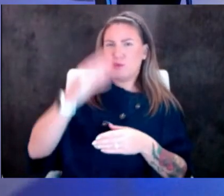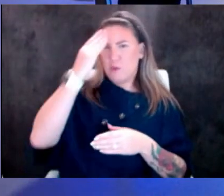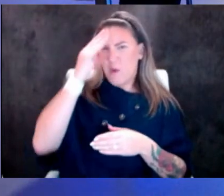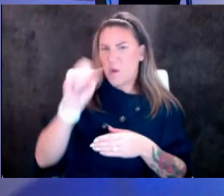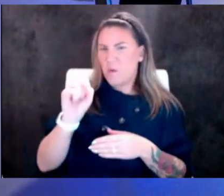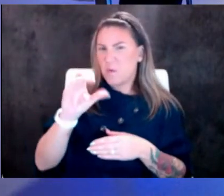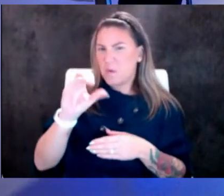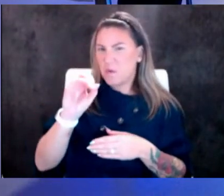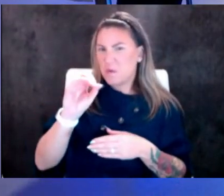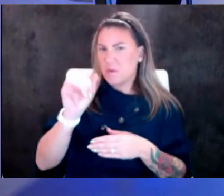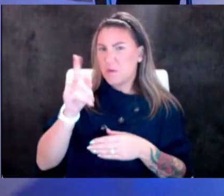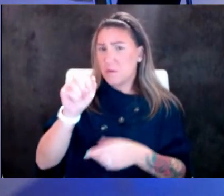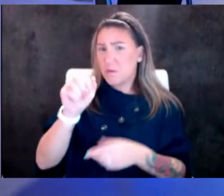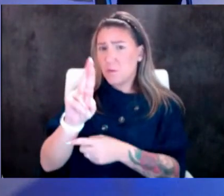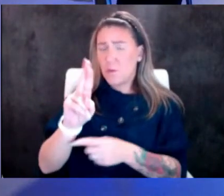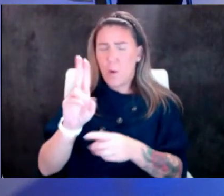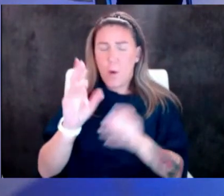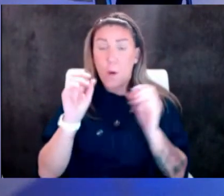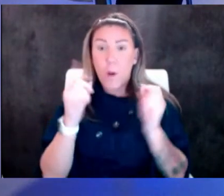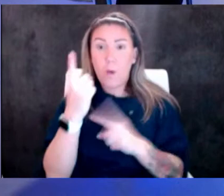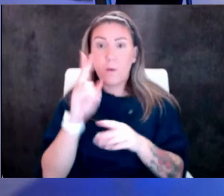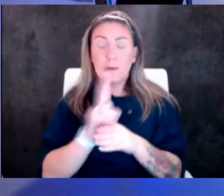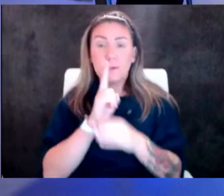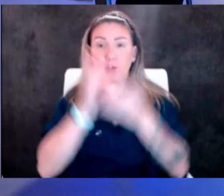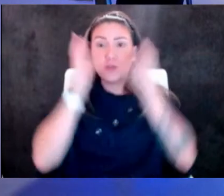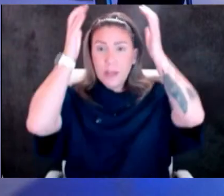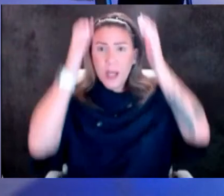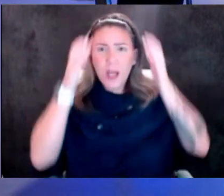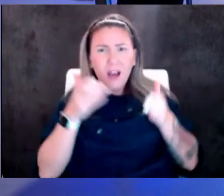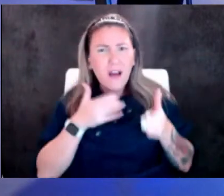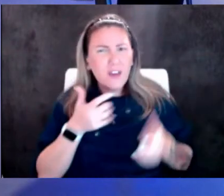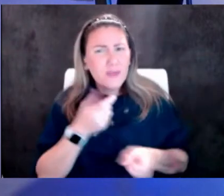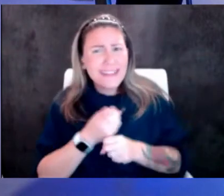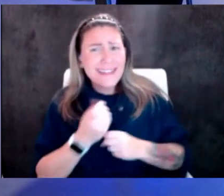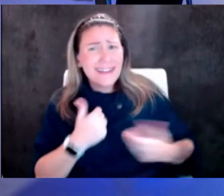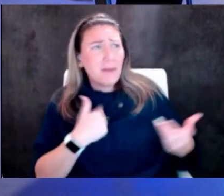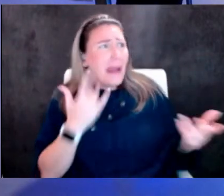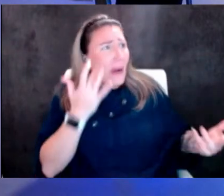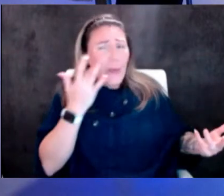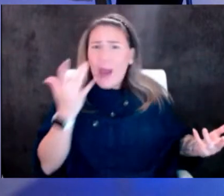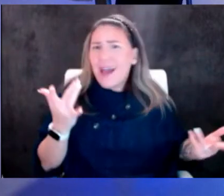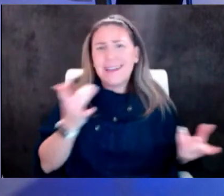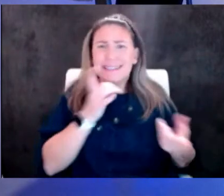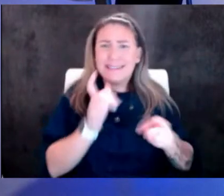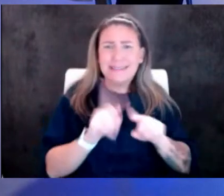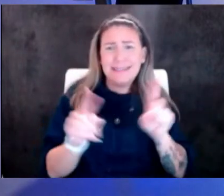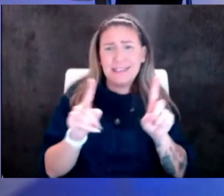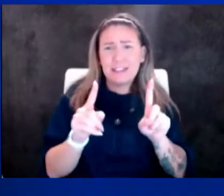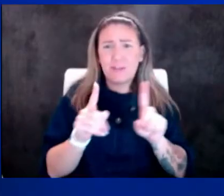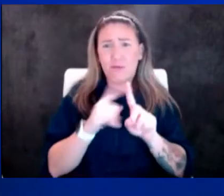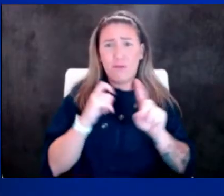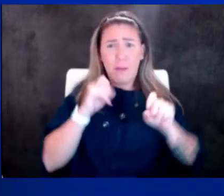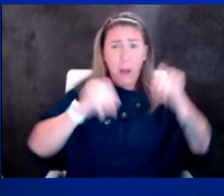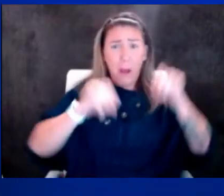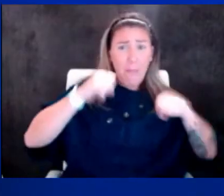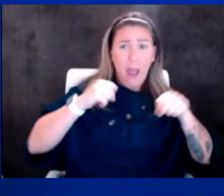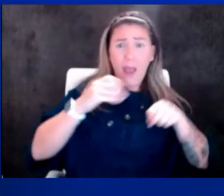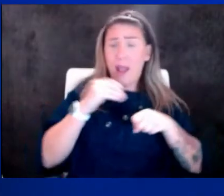and nobody's wearing a helmet, and you're like, are you kidding me? Why do you think it's any different to be on a scooter than on a bike? Just